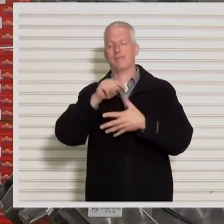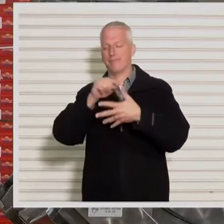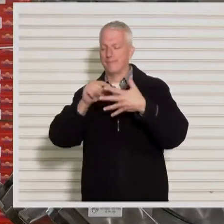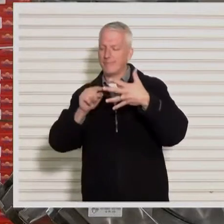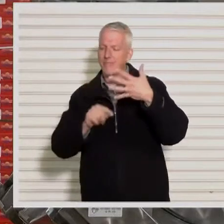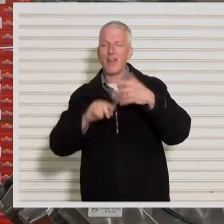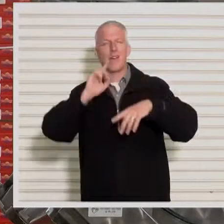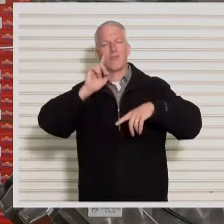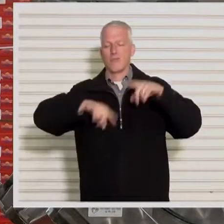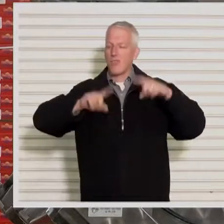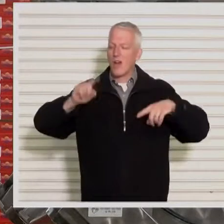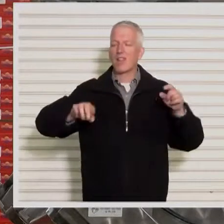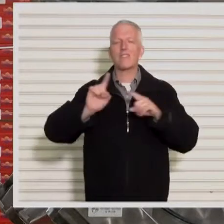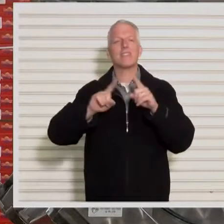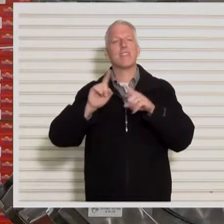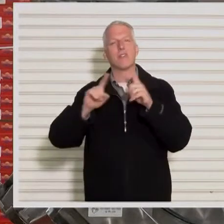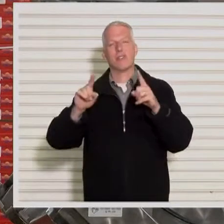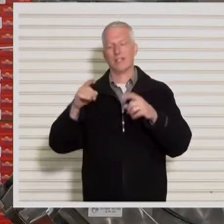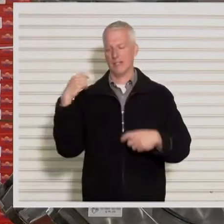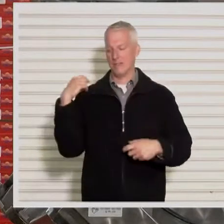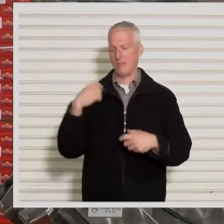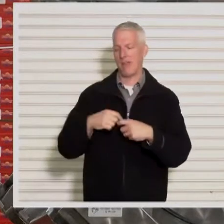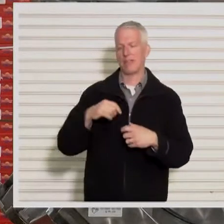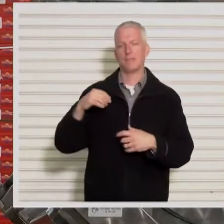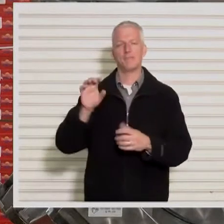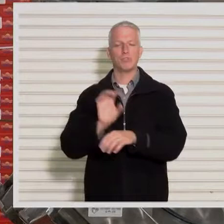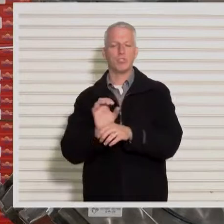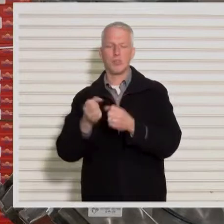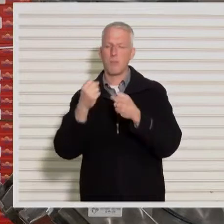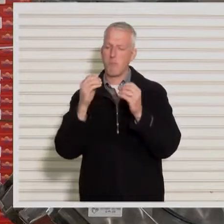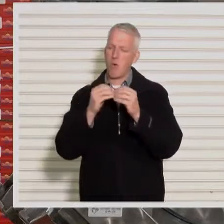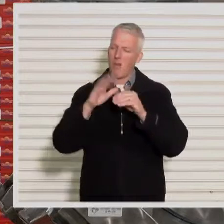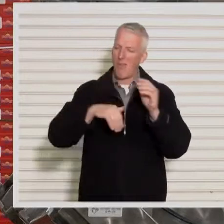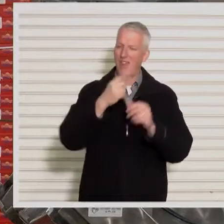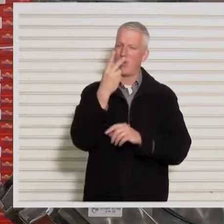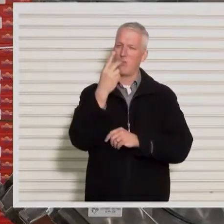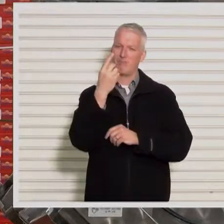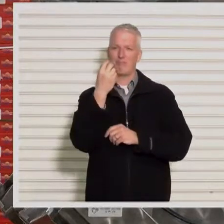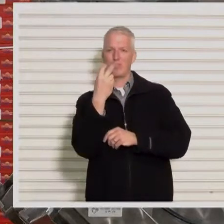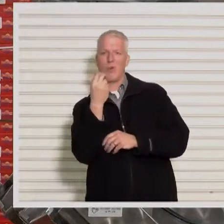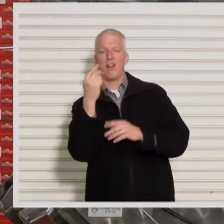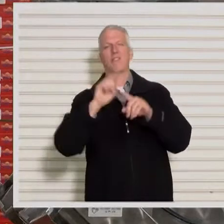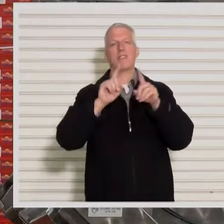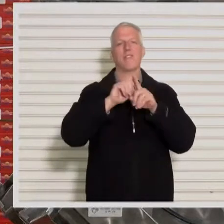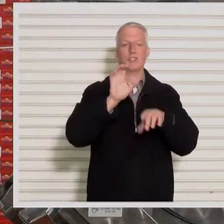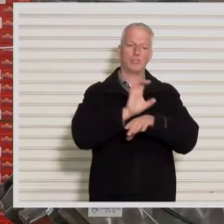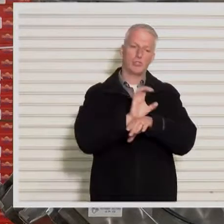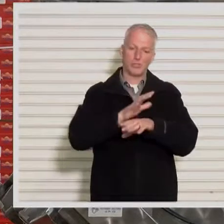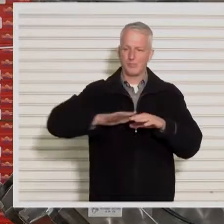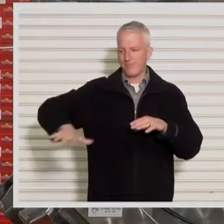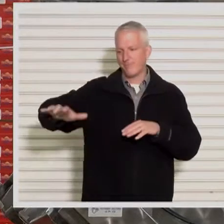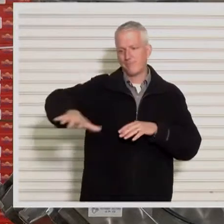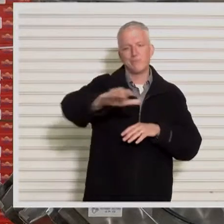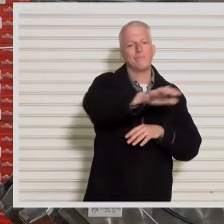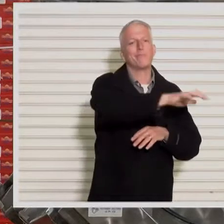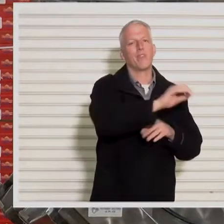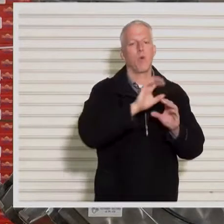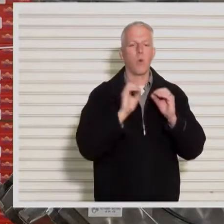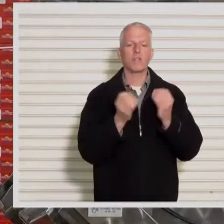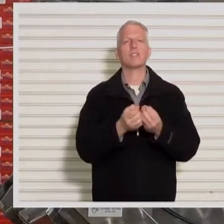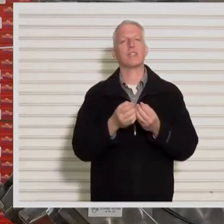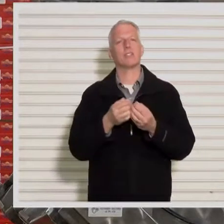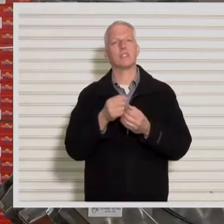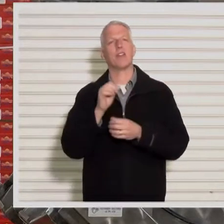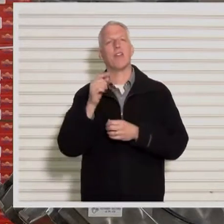we have Visión y Compromiso, well over a dozen community-based organizations that are regular partners with us, as well as